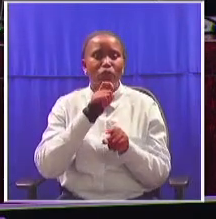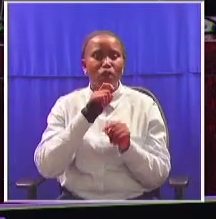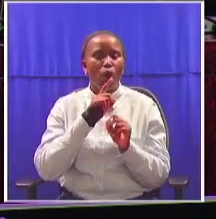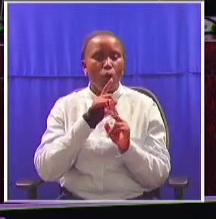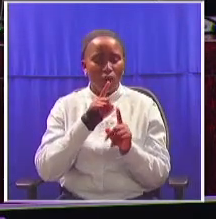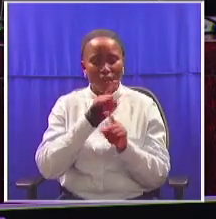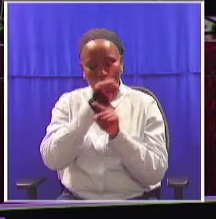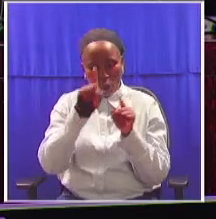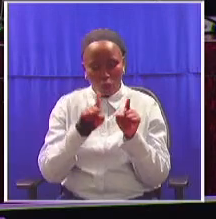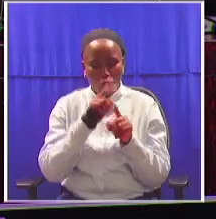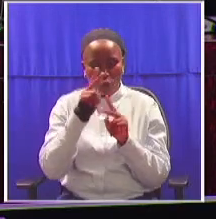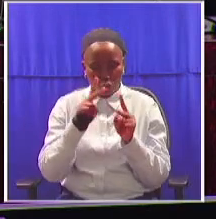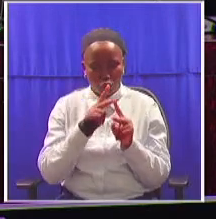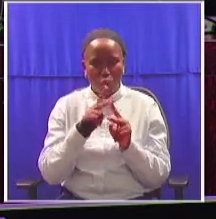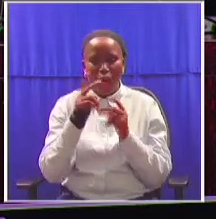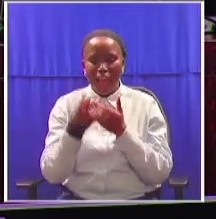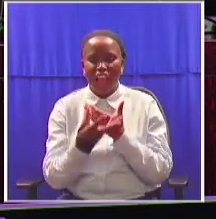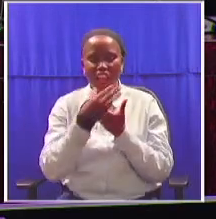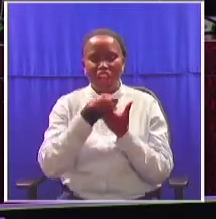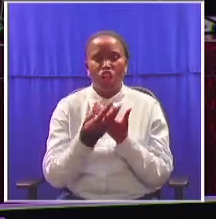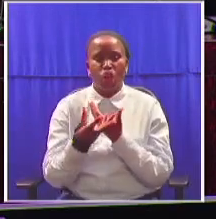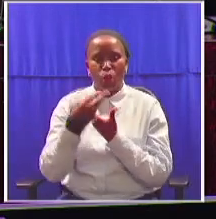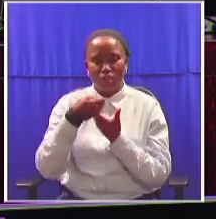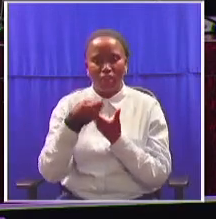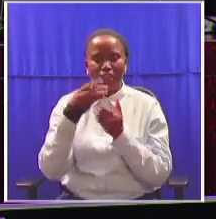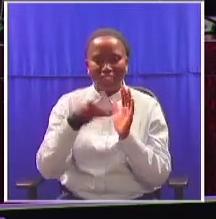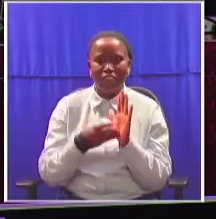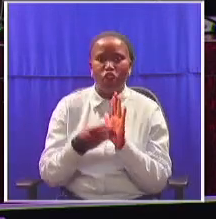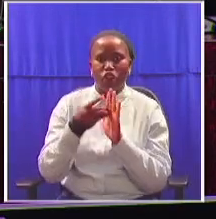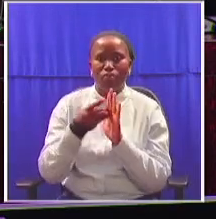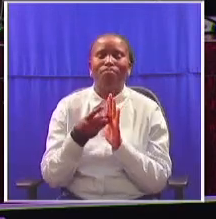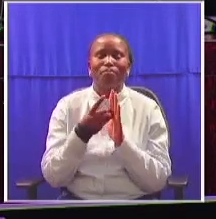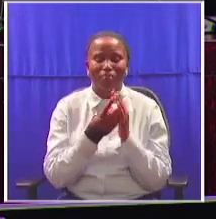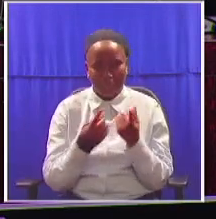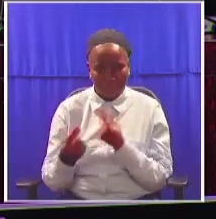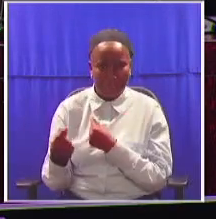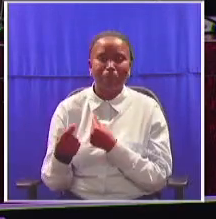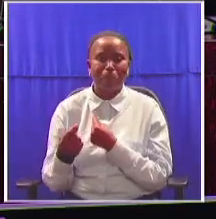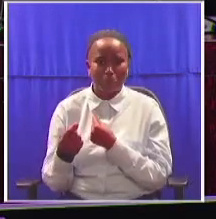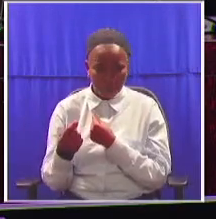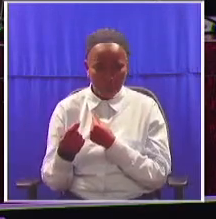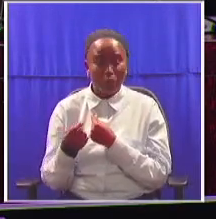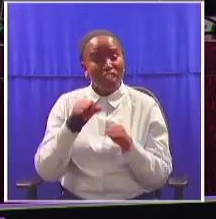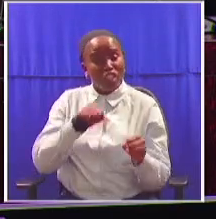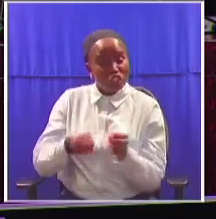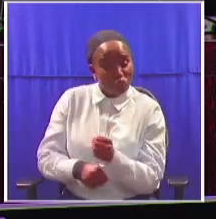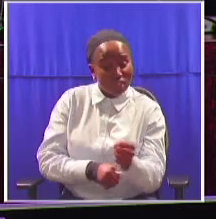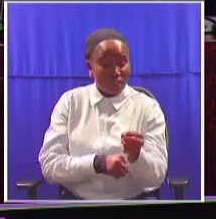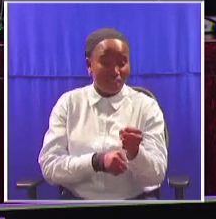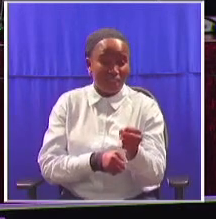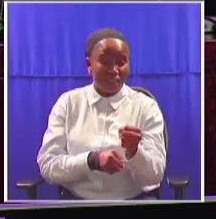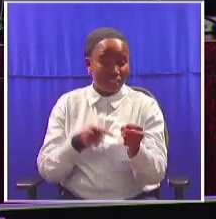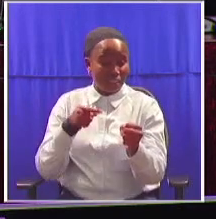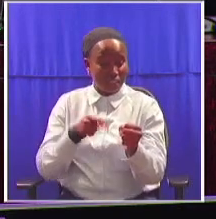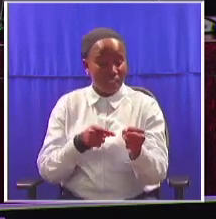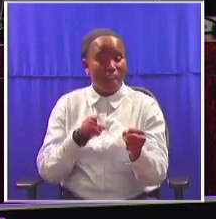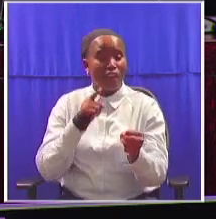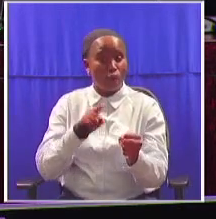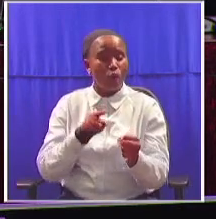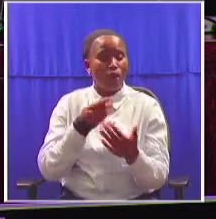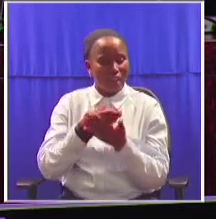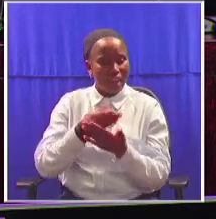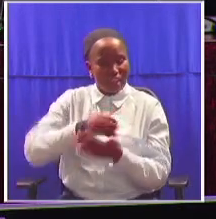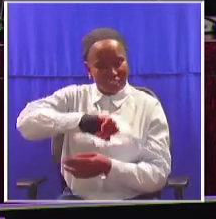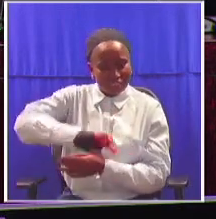development. As part of our strategic intent to further advance the African development